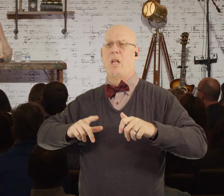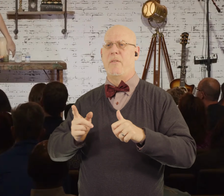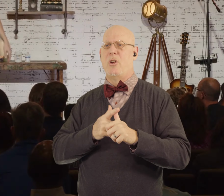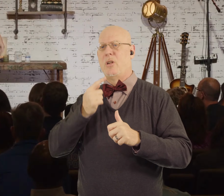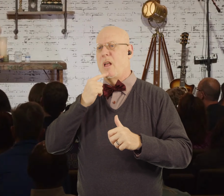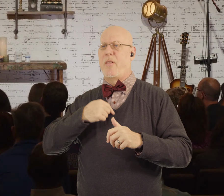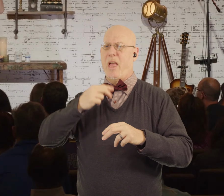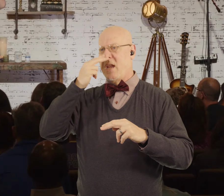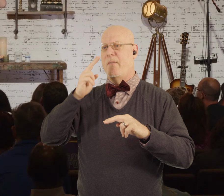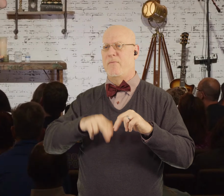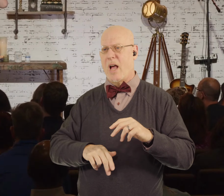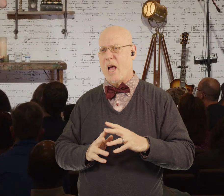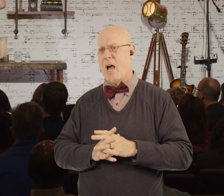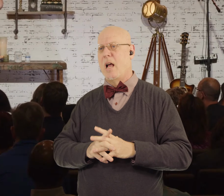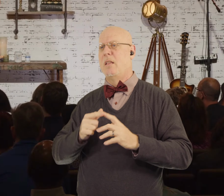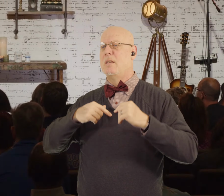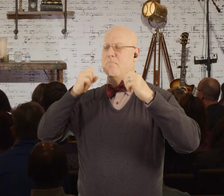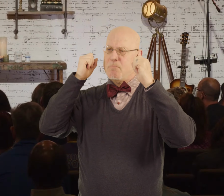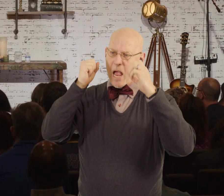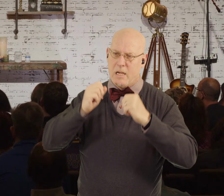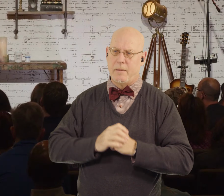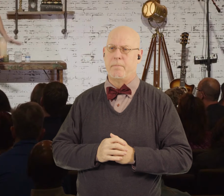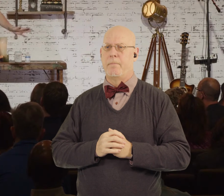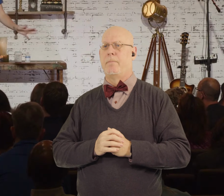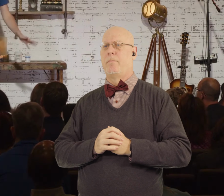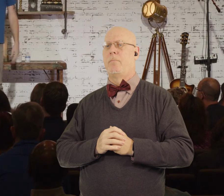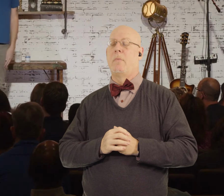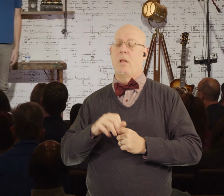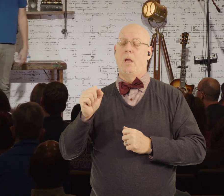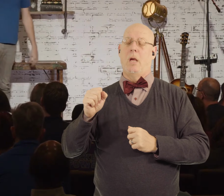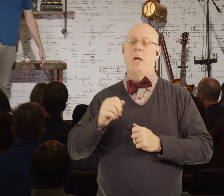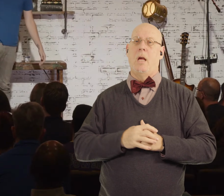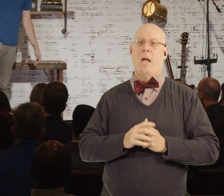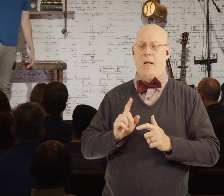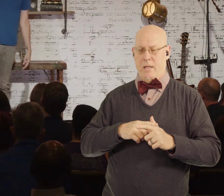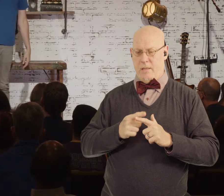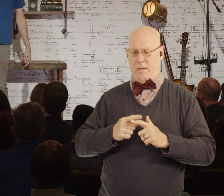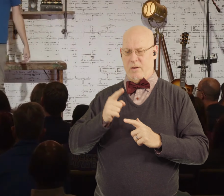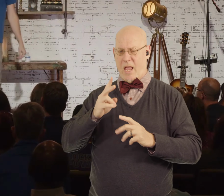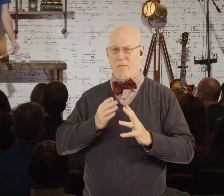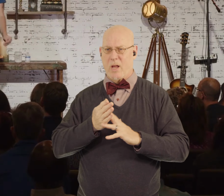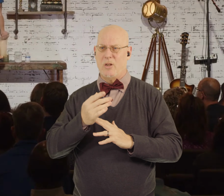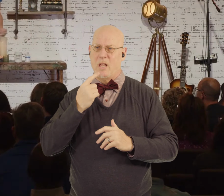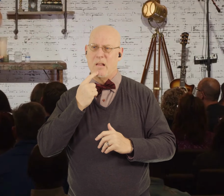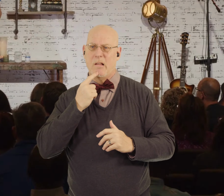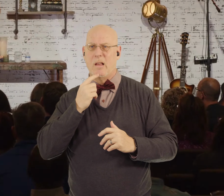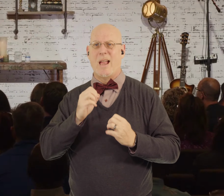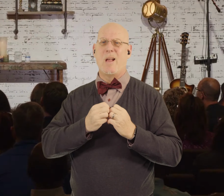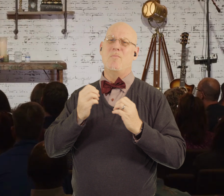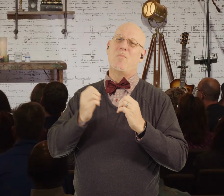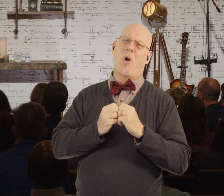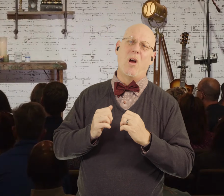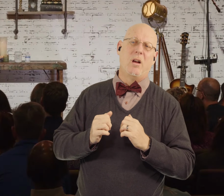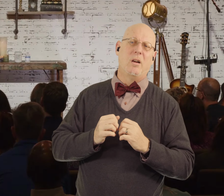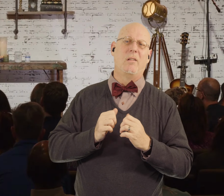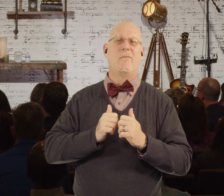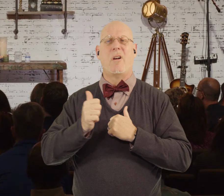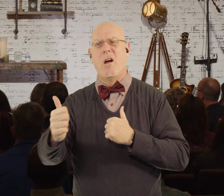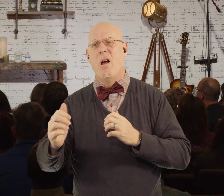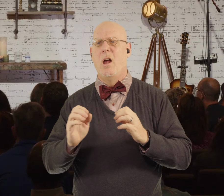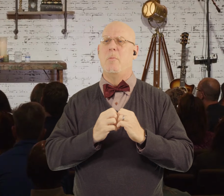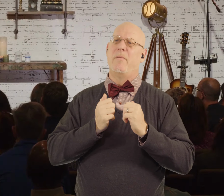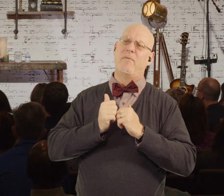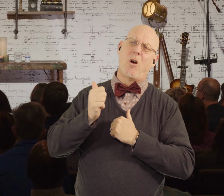trail. And at first, she's like, this is so fun. Like, this is amazing. Oh, yeah. And then about halfway in, she's like, how much